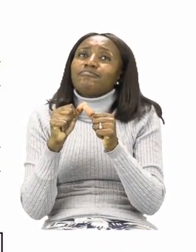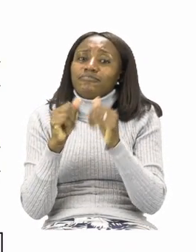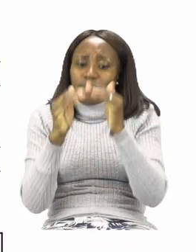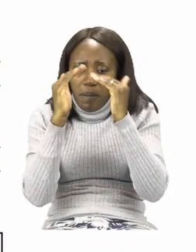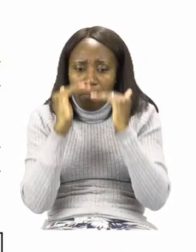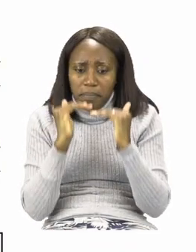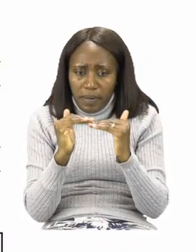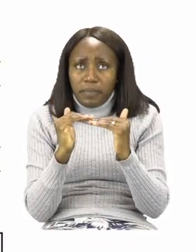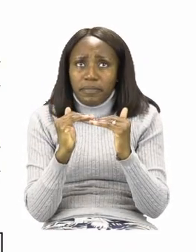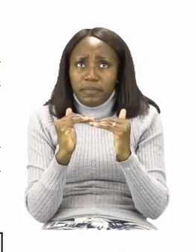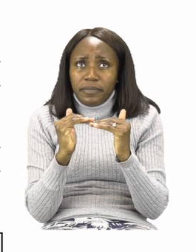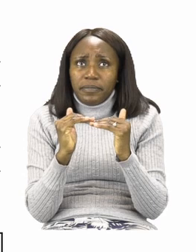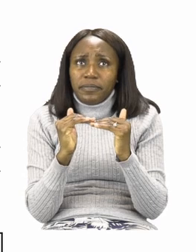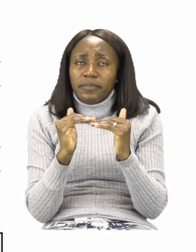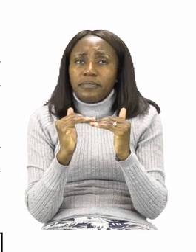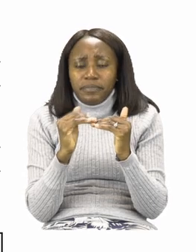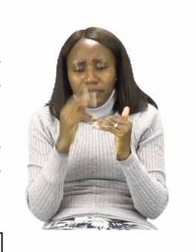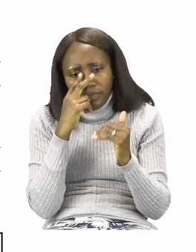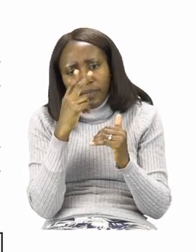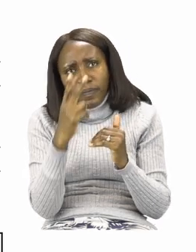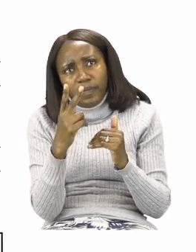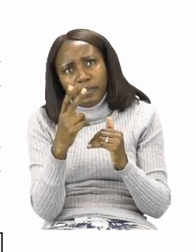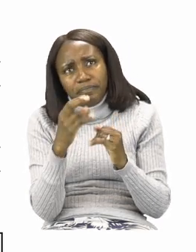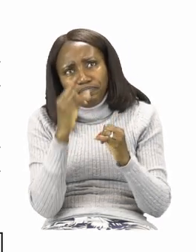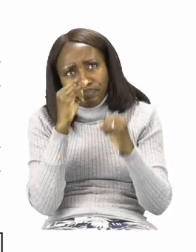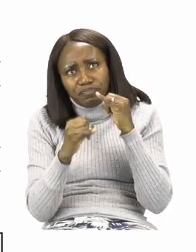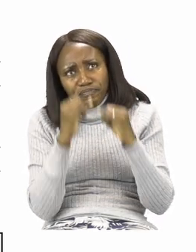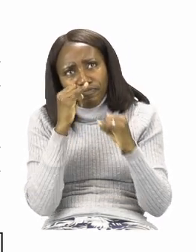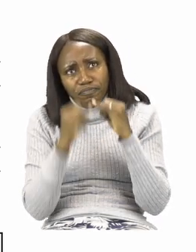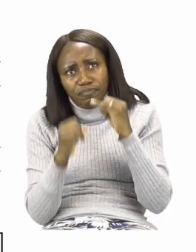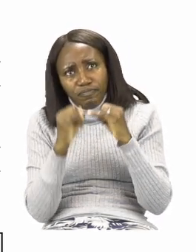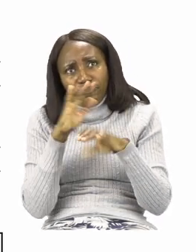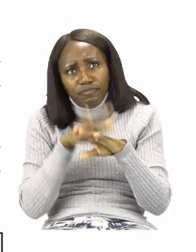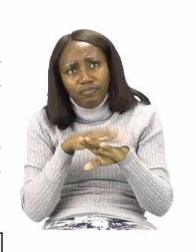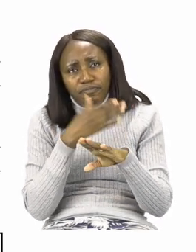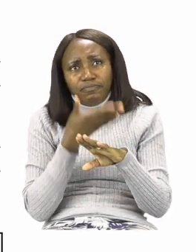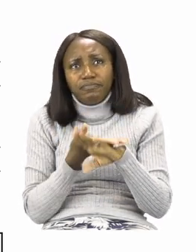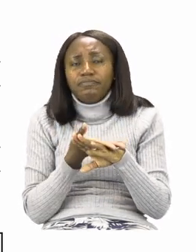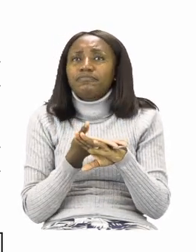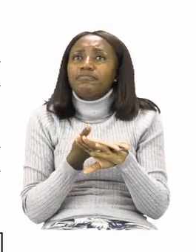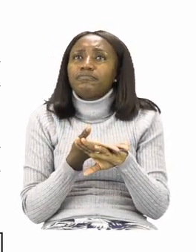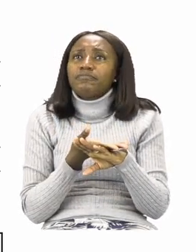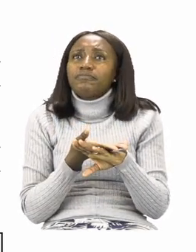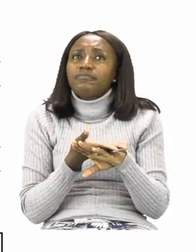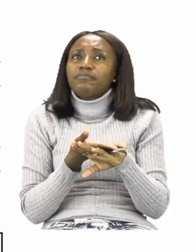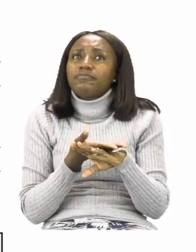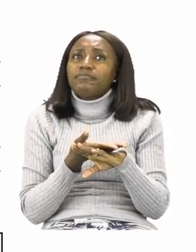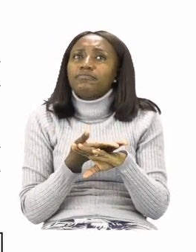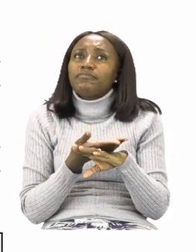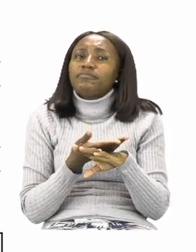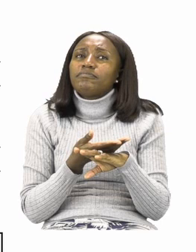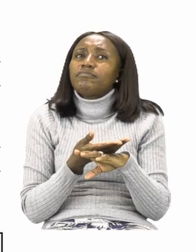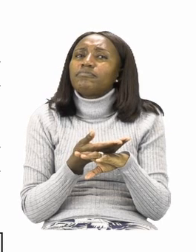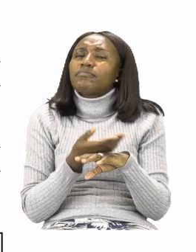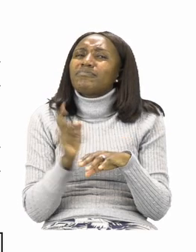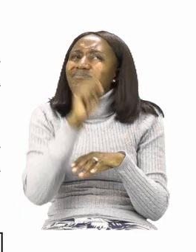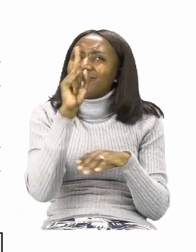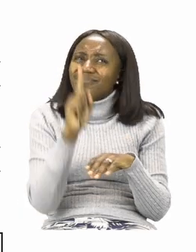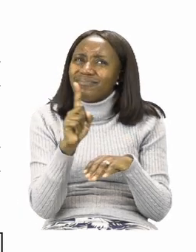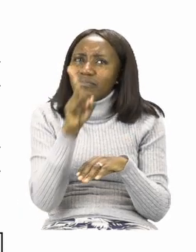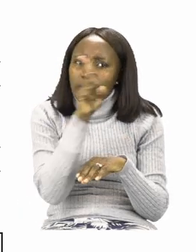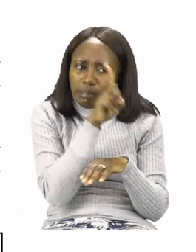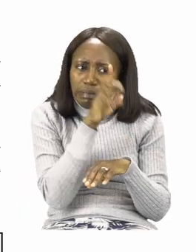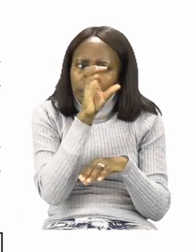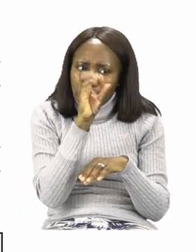example. Let's look at the last one. The last one reads, what